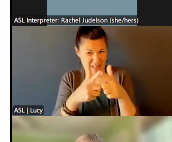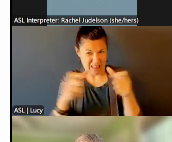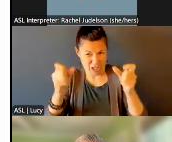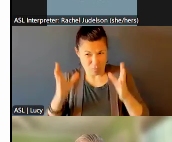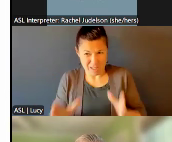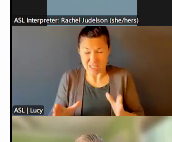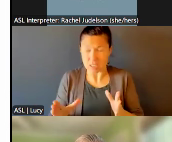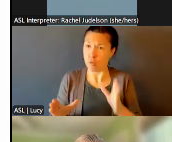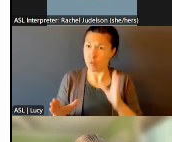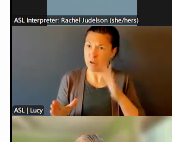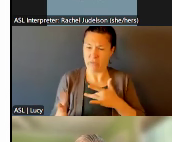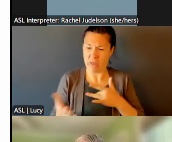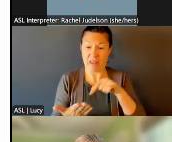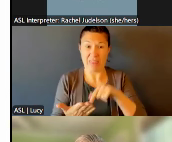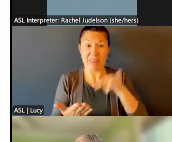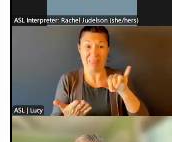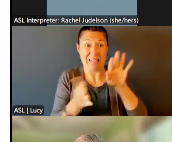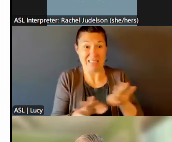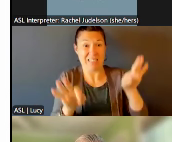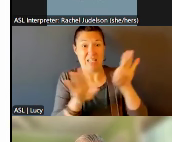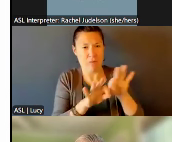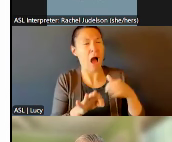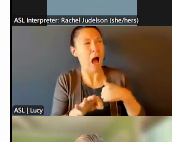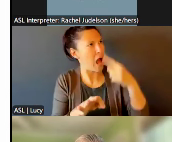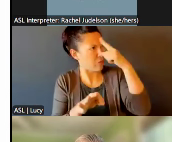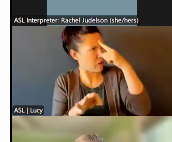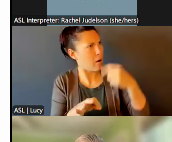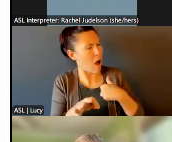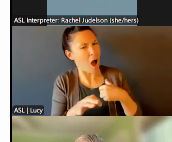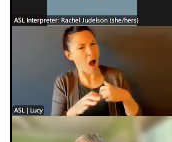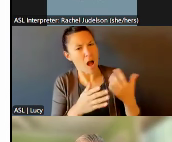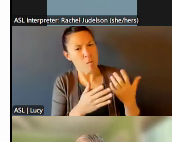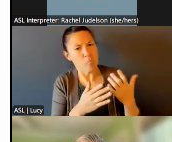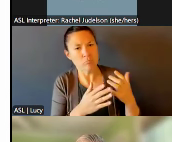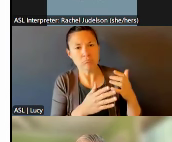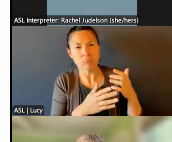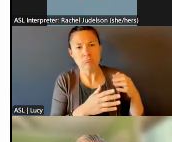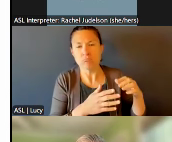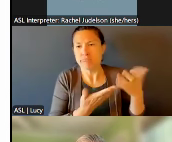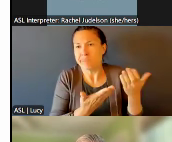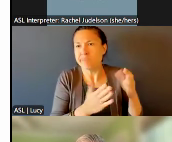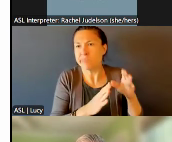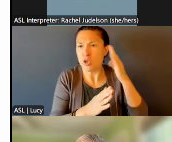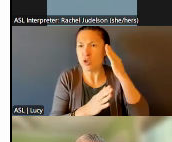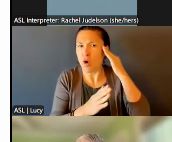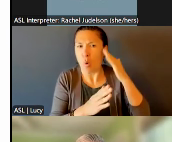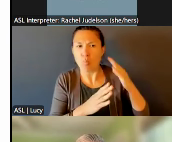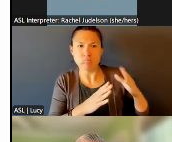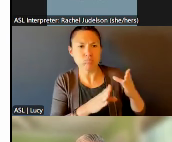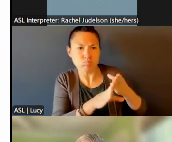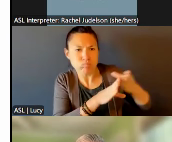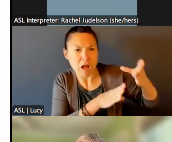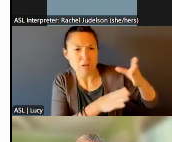and I'm sure you do too. So we just need to make sure it's not, oh, this is uninteresting to me, therefore I'm going to reject it. It's